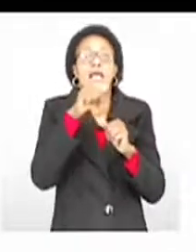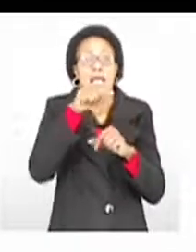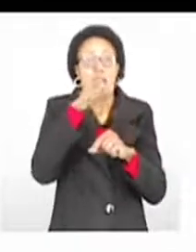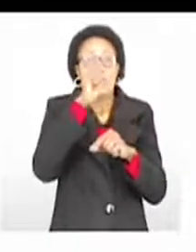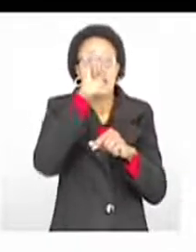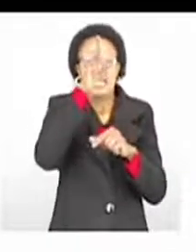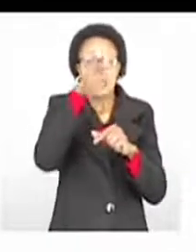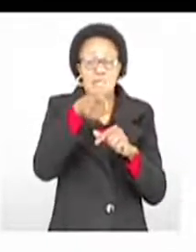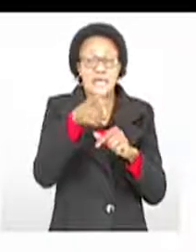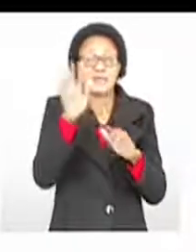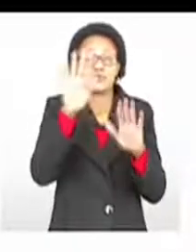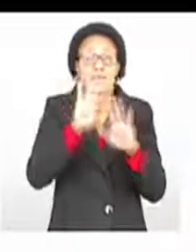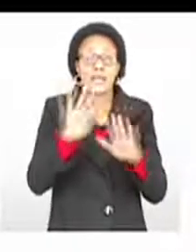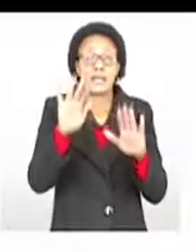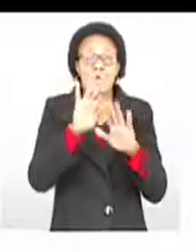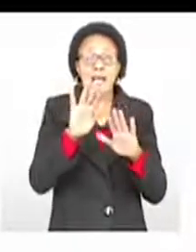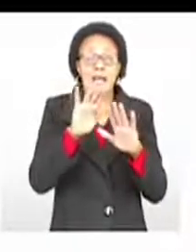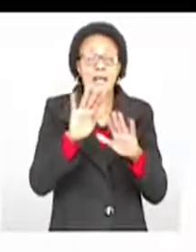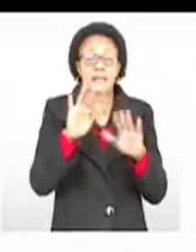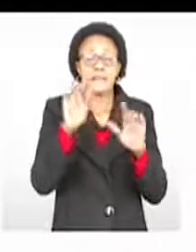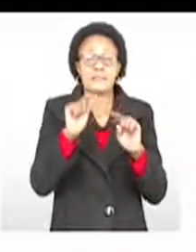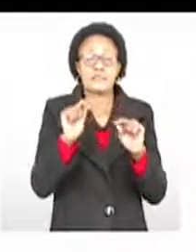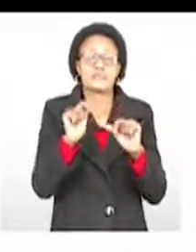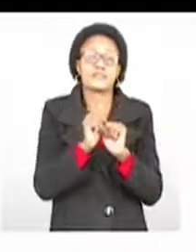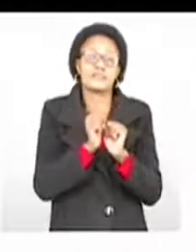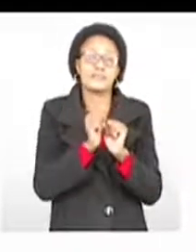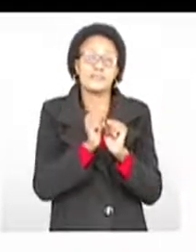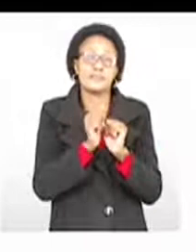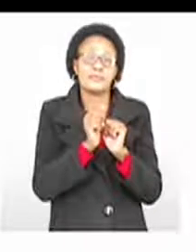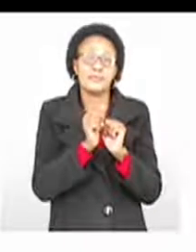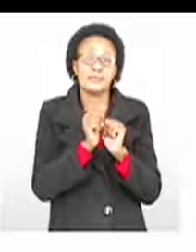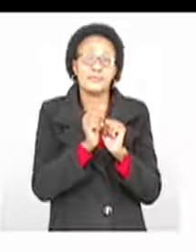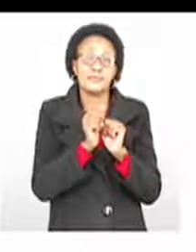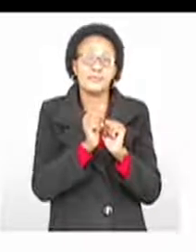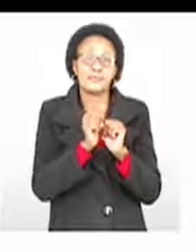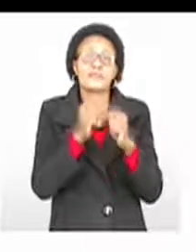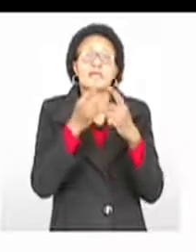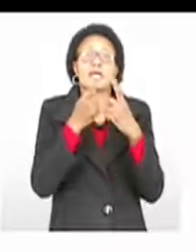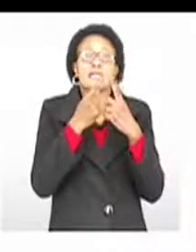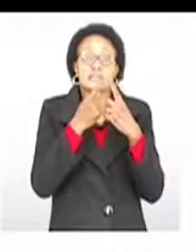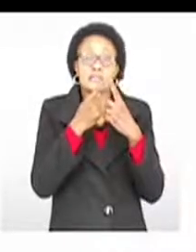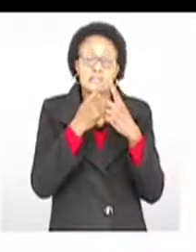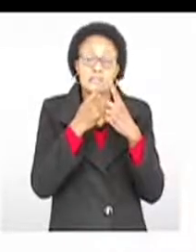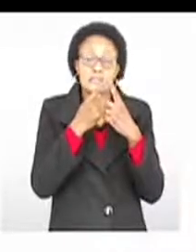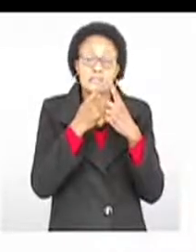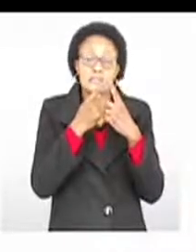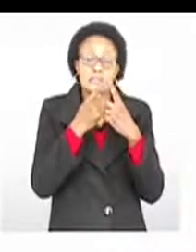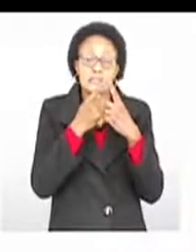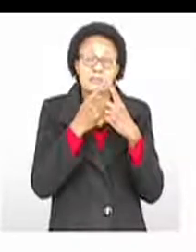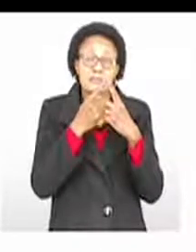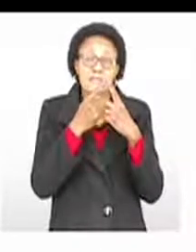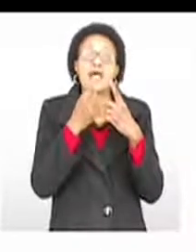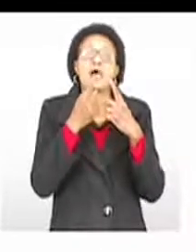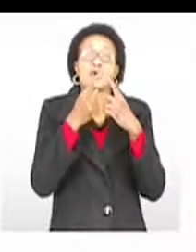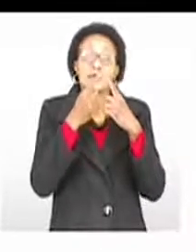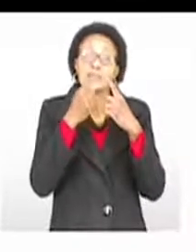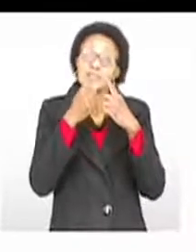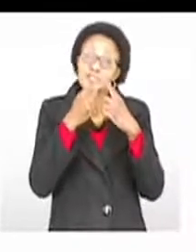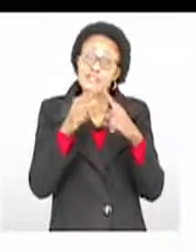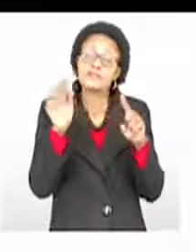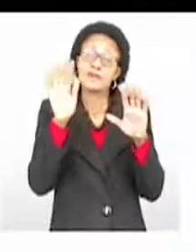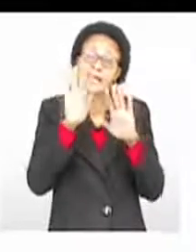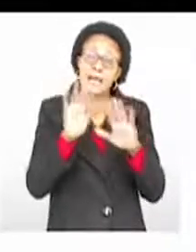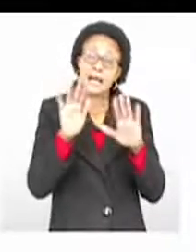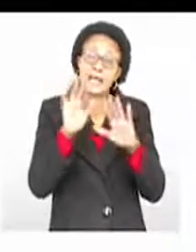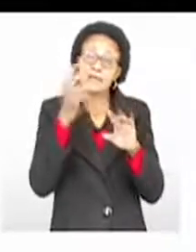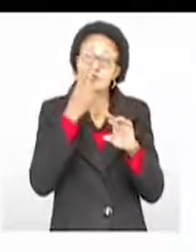well. To make sure you don't make a mistake, you can use different colors to check which one is missing. I think